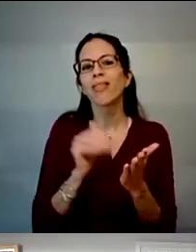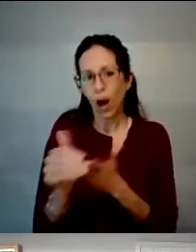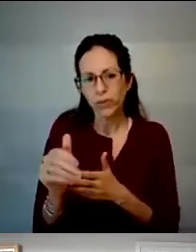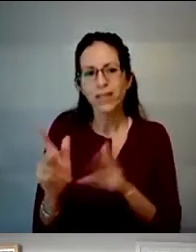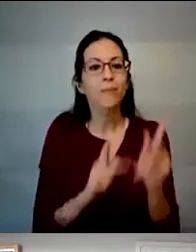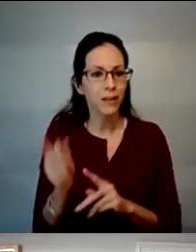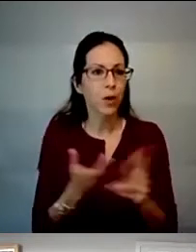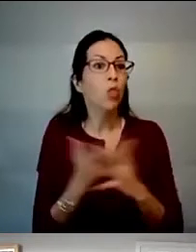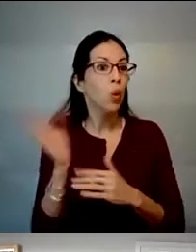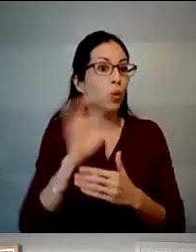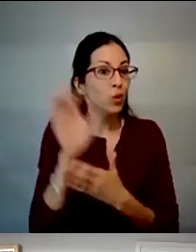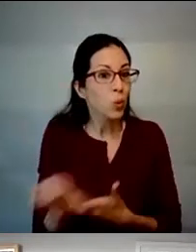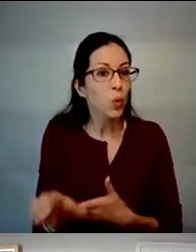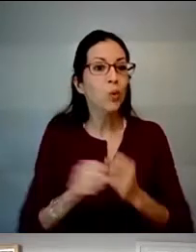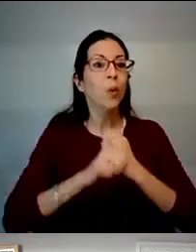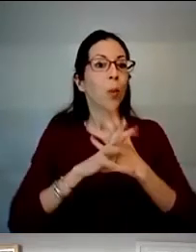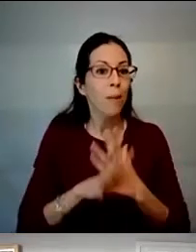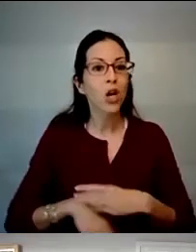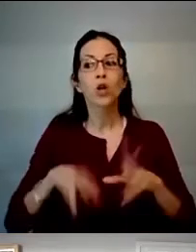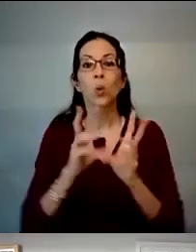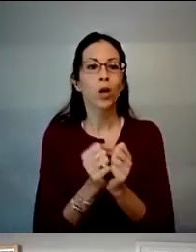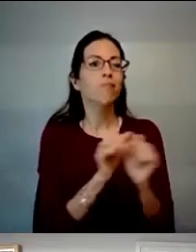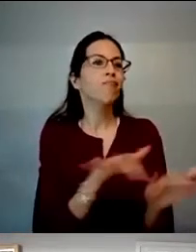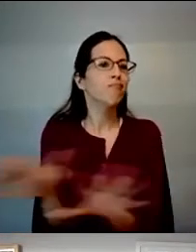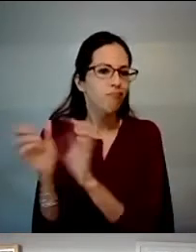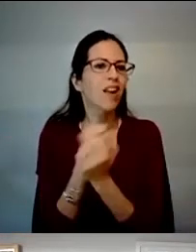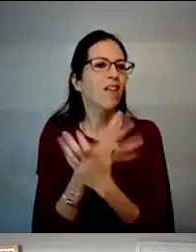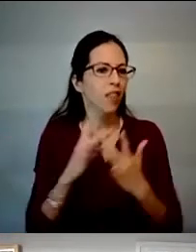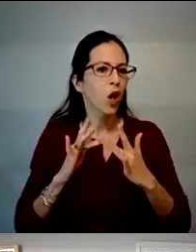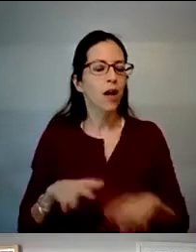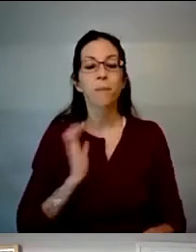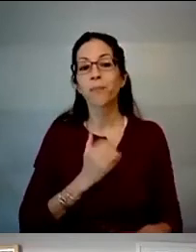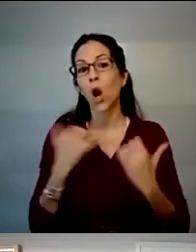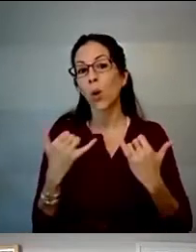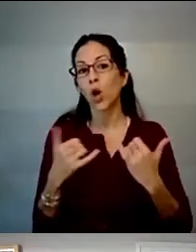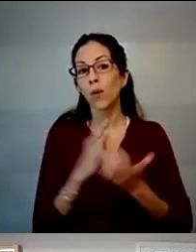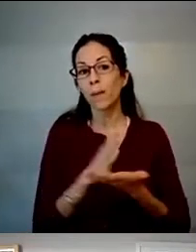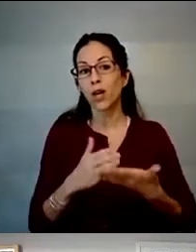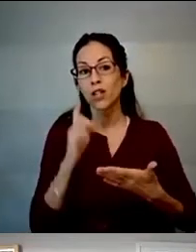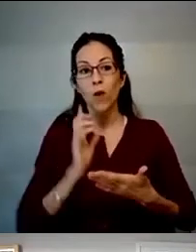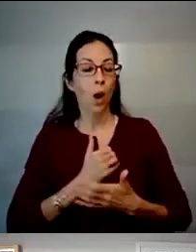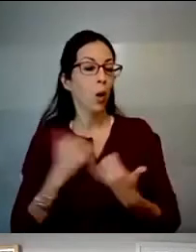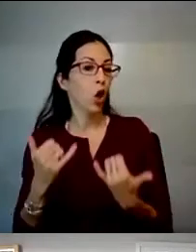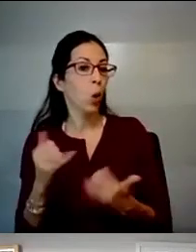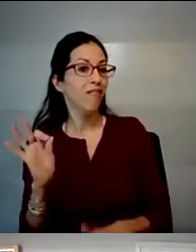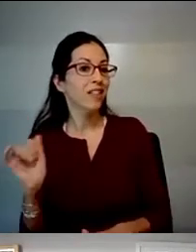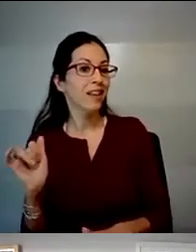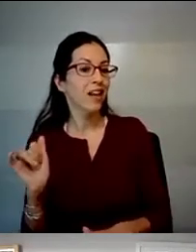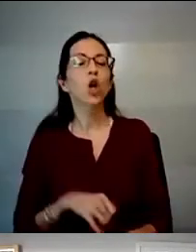Zoom webinars, workshops, and everything we did online. Our current budget in our current fiscal year right now is 22